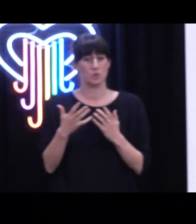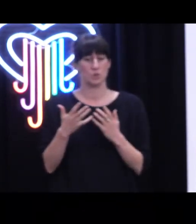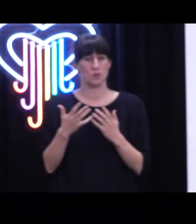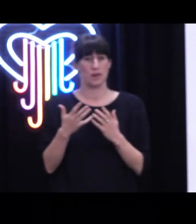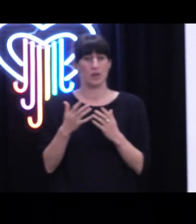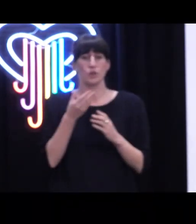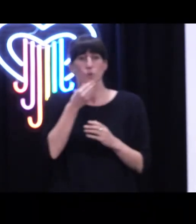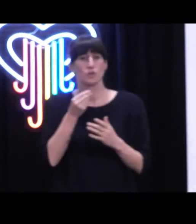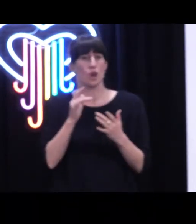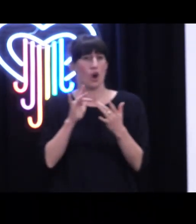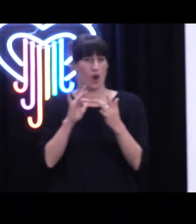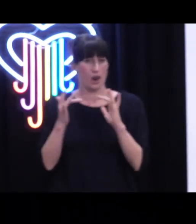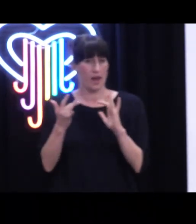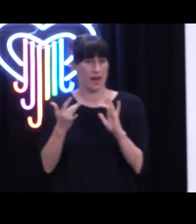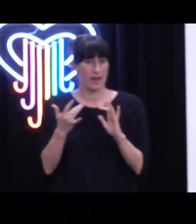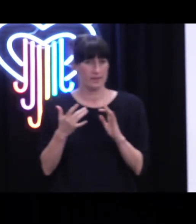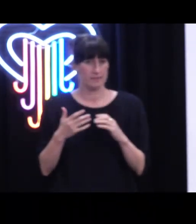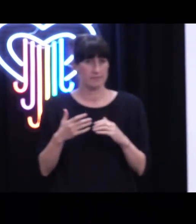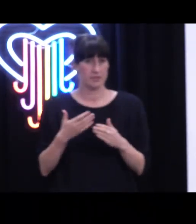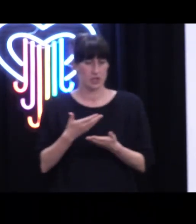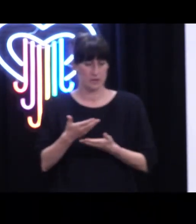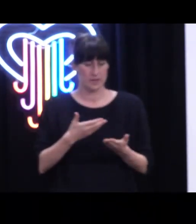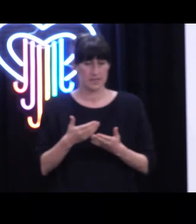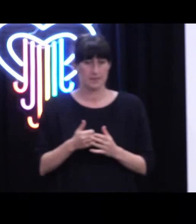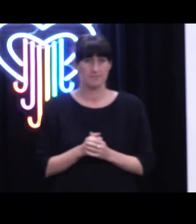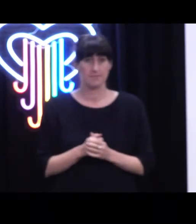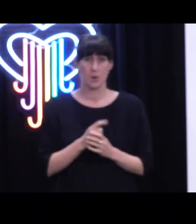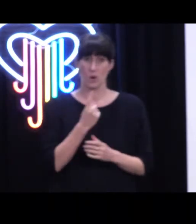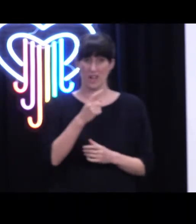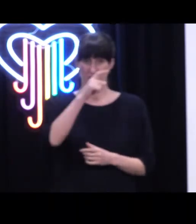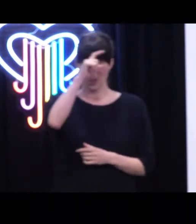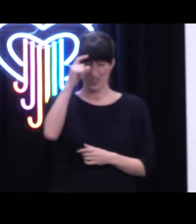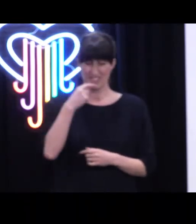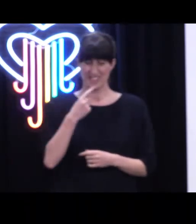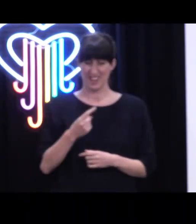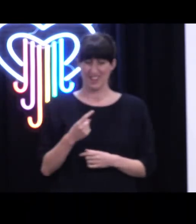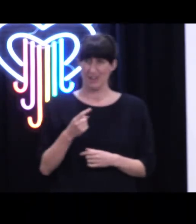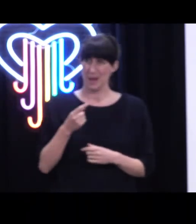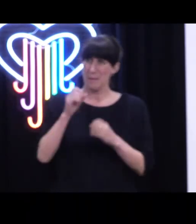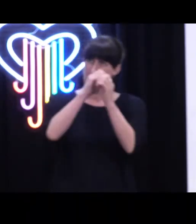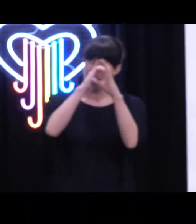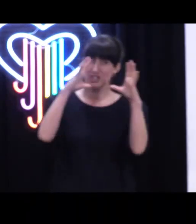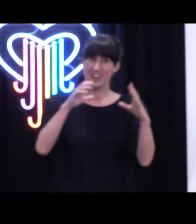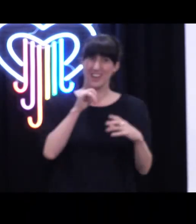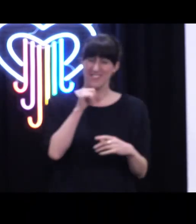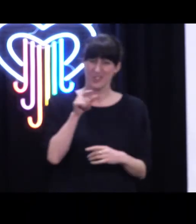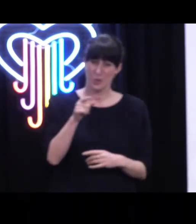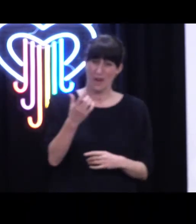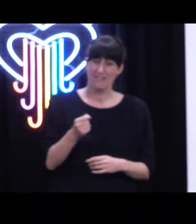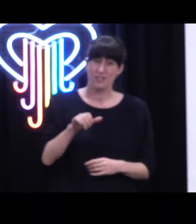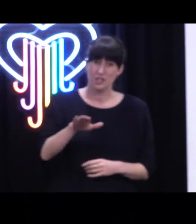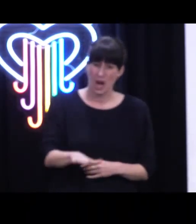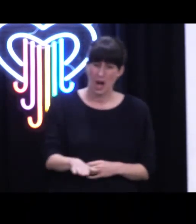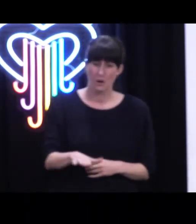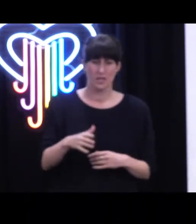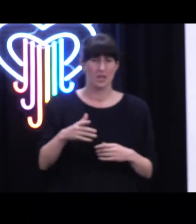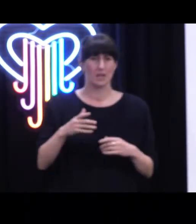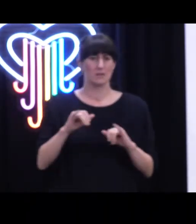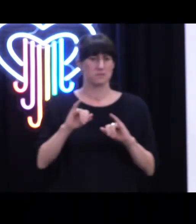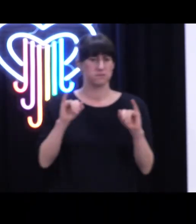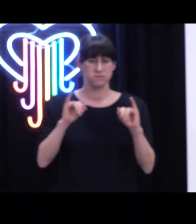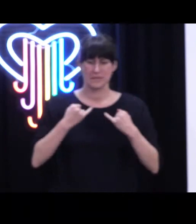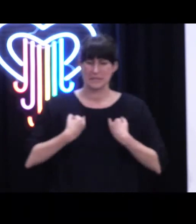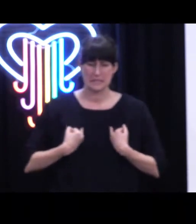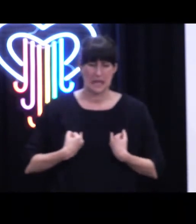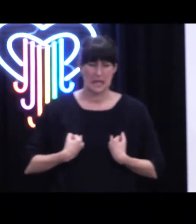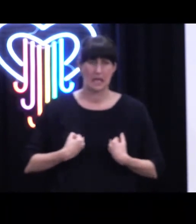triage nursing clinician told me recently, imagine being a parent and having to care for a child with serious health concerns, including breathing difficulties